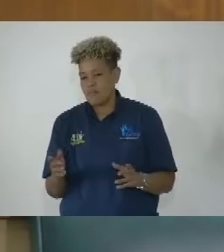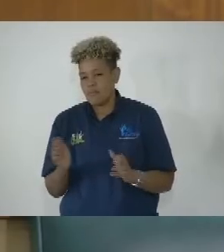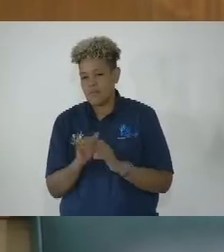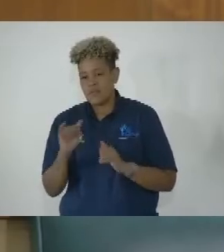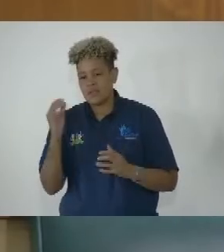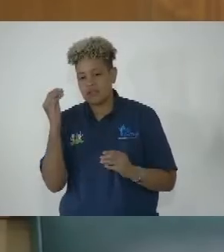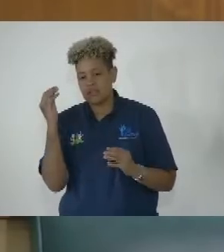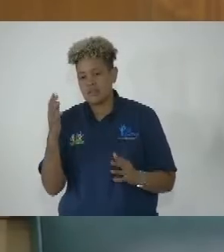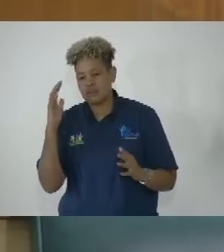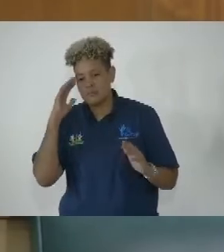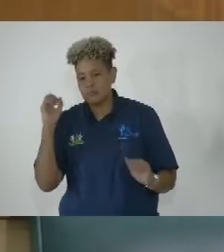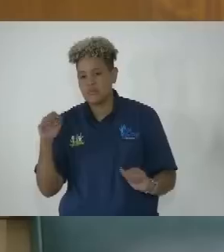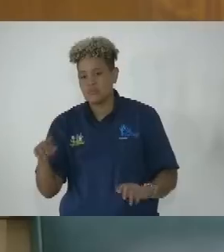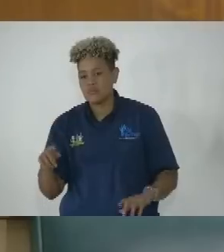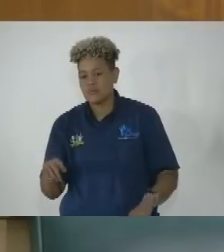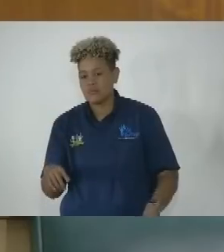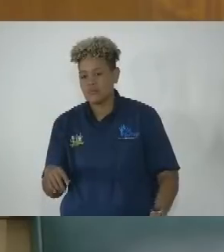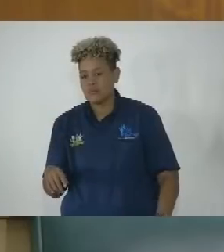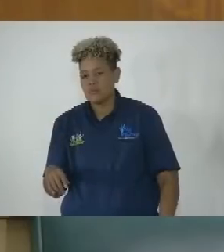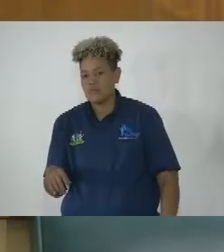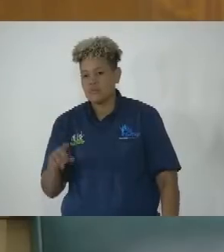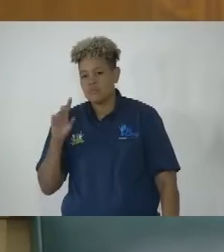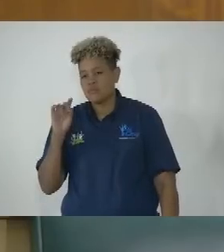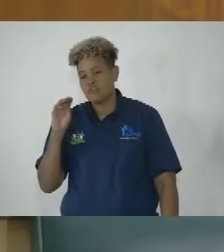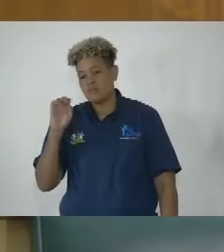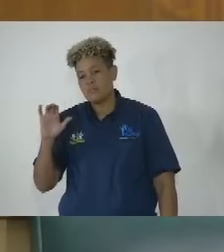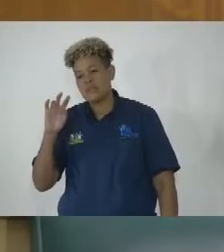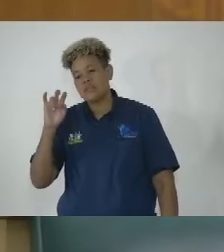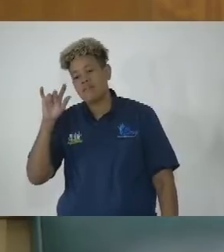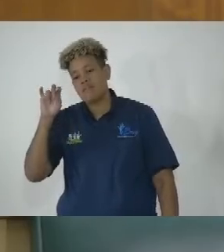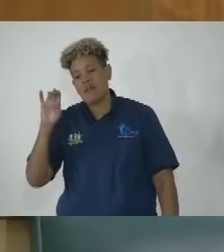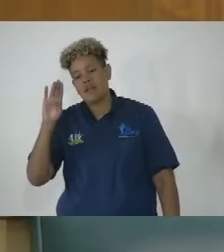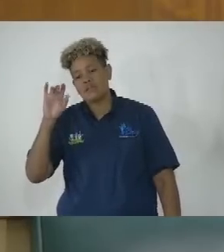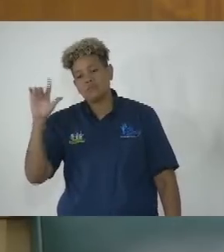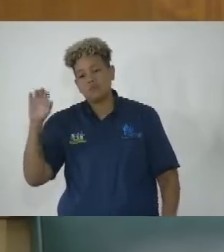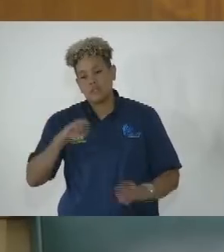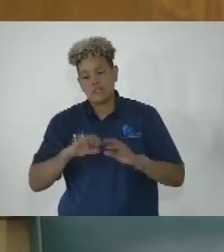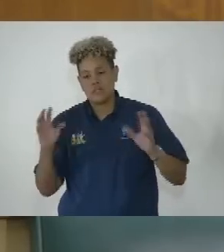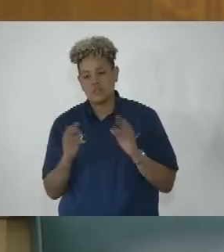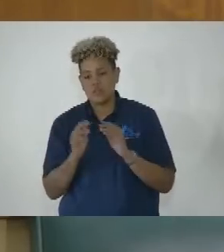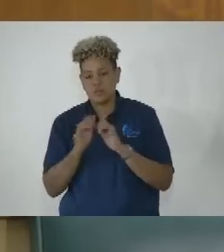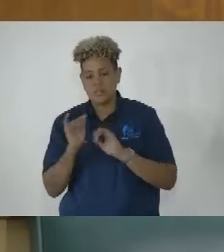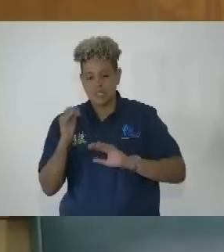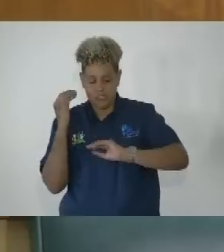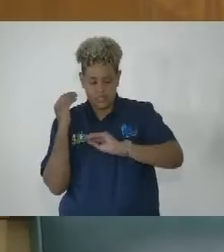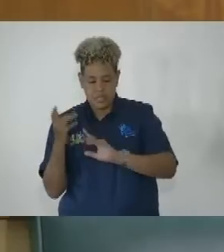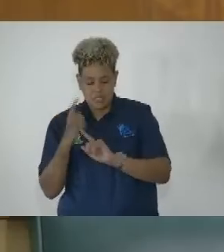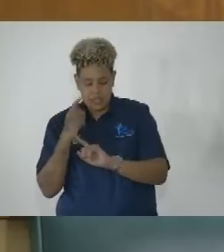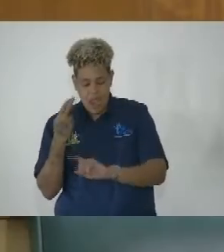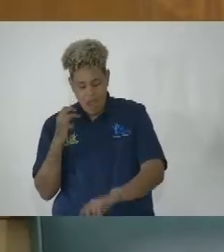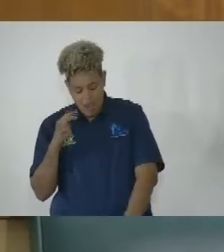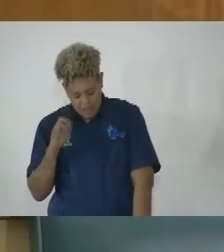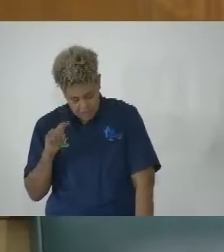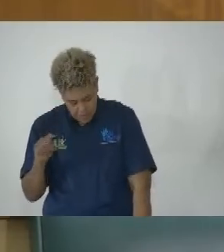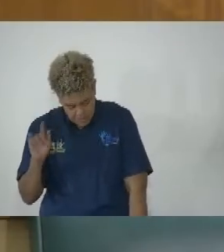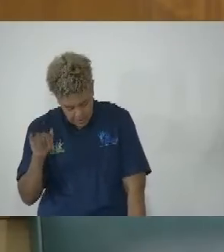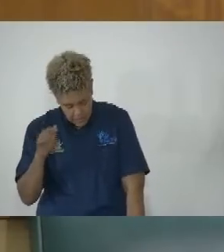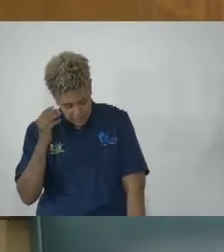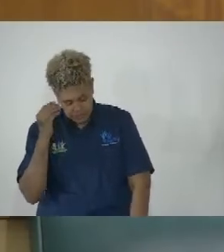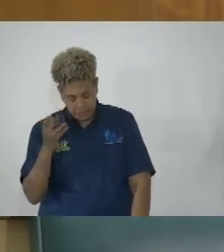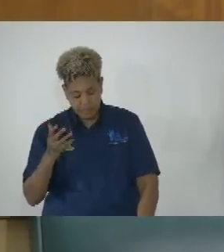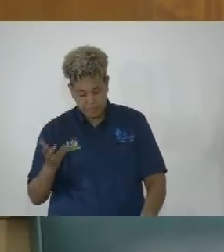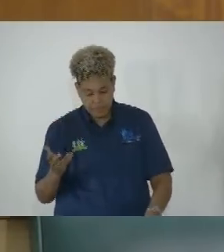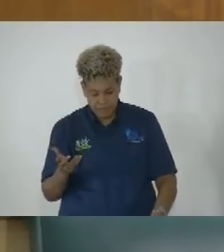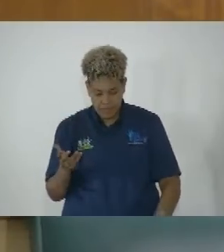Mr. President, the domestic violence bill in total, I was thinking about harassment. And with that being